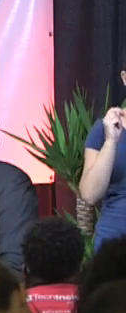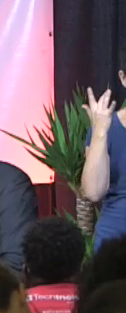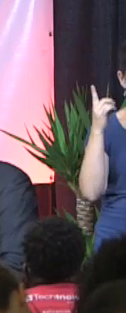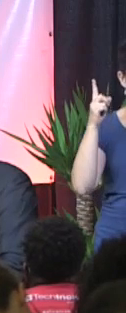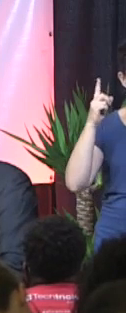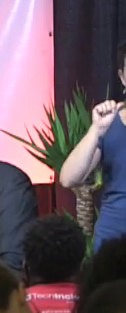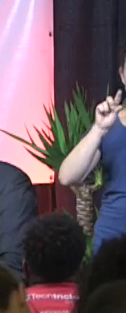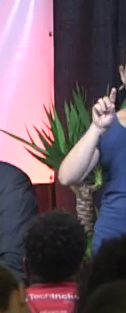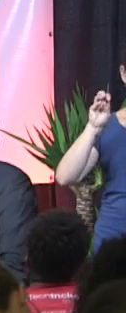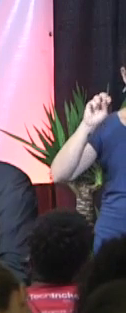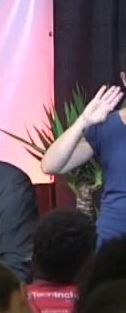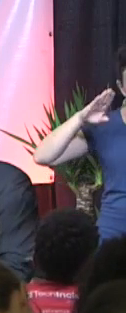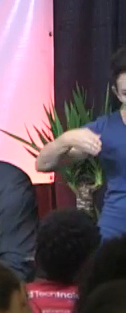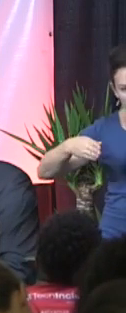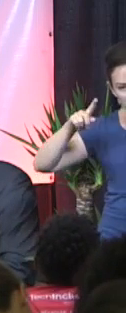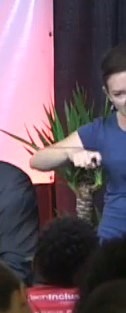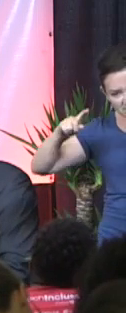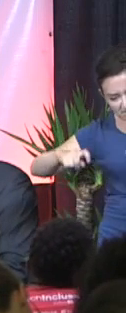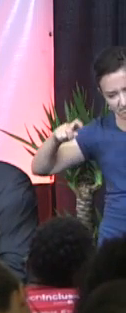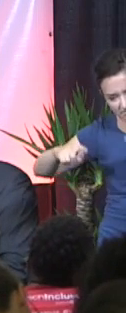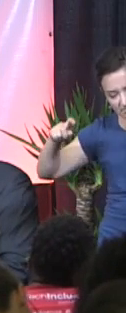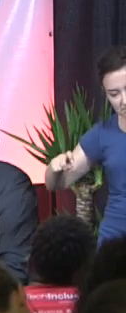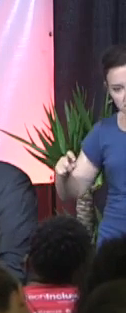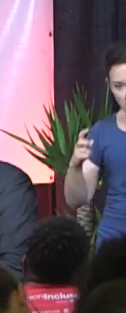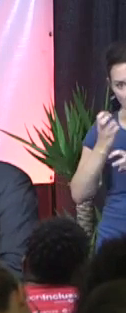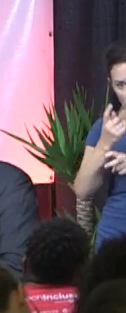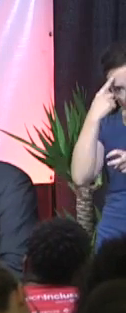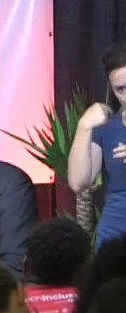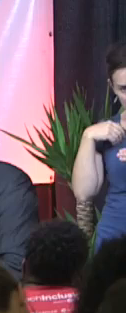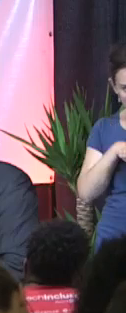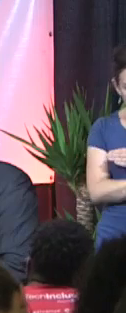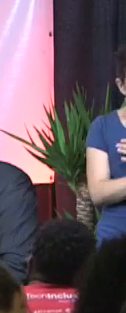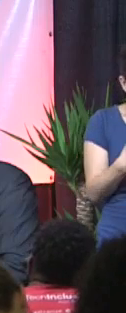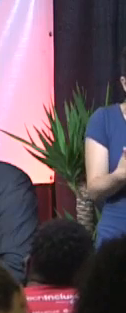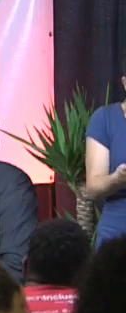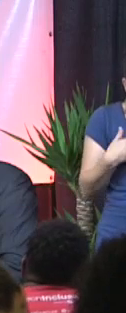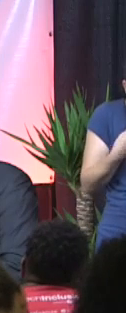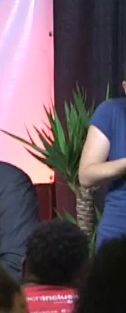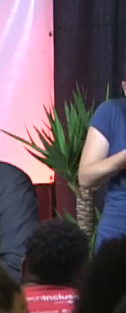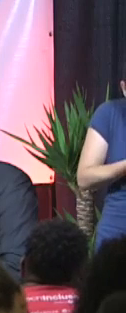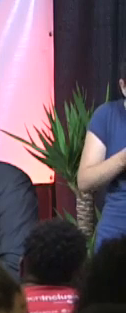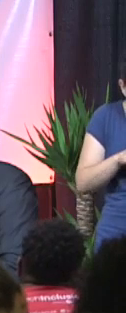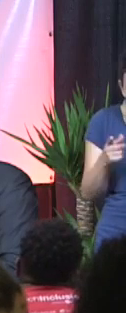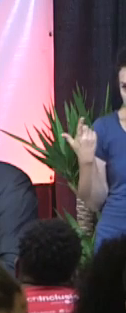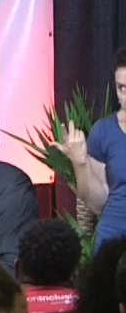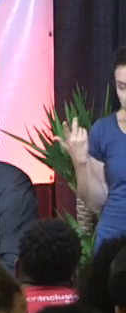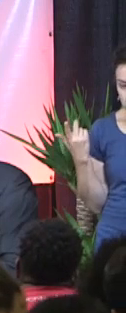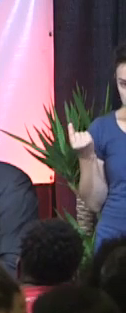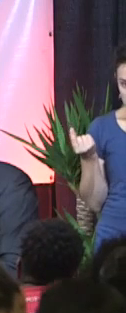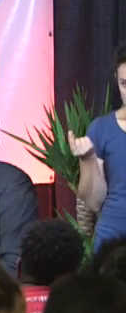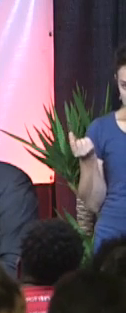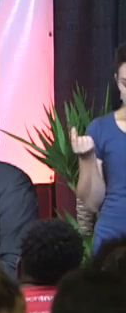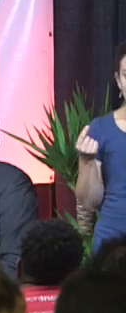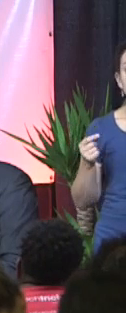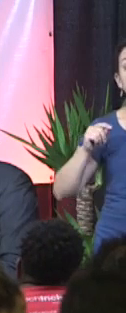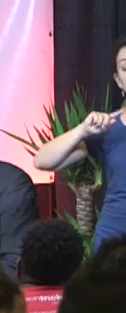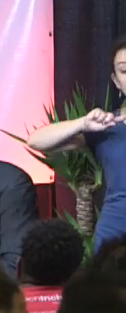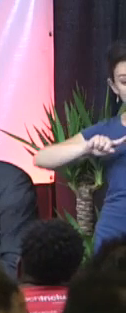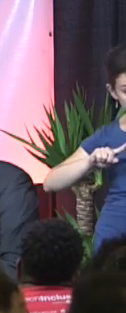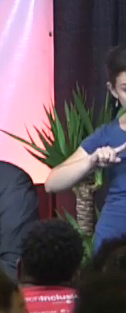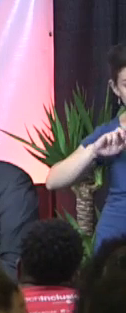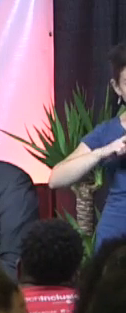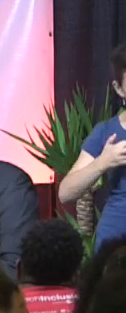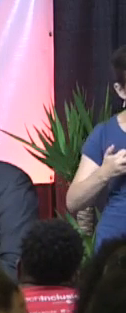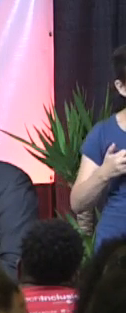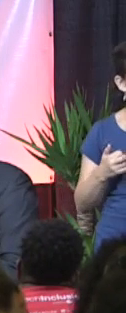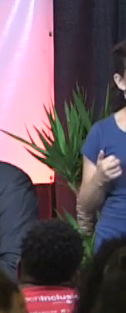focus on testing. And so it's hard to come in even though we have the funding to put these things in place. The other roadblock that we run into